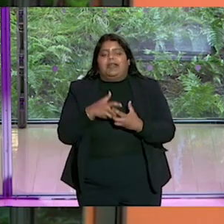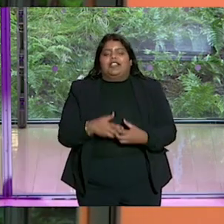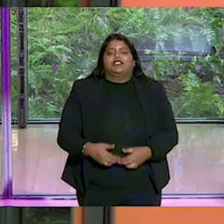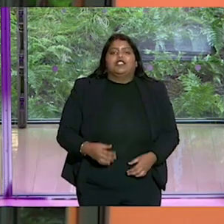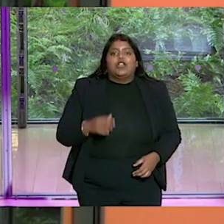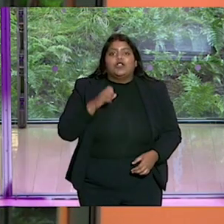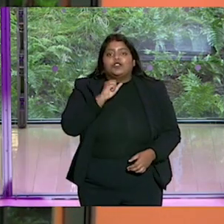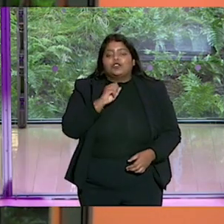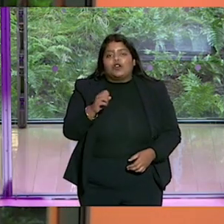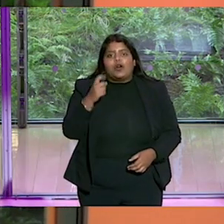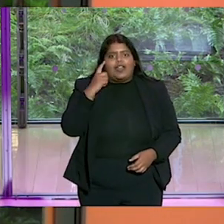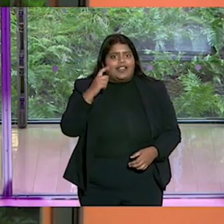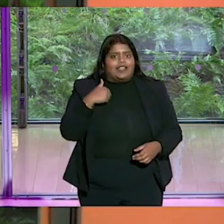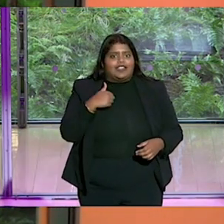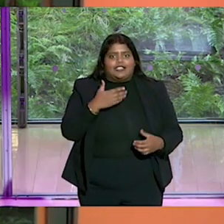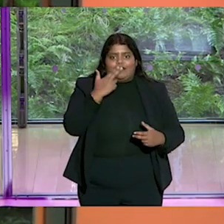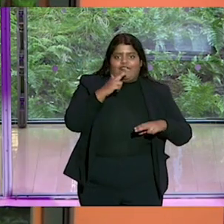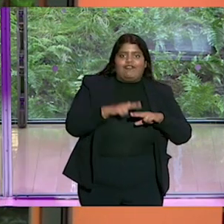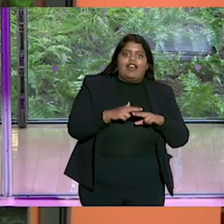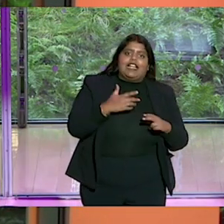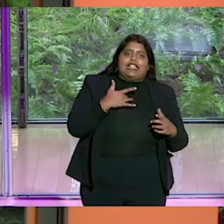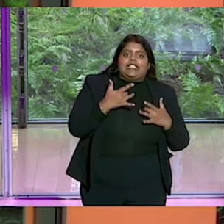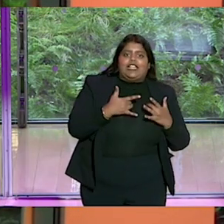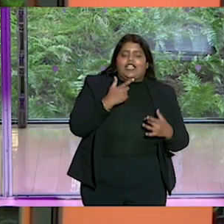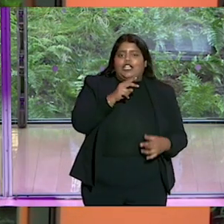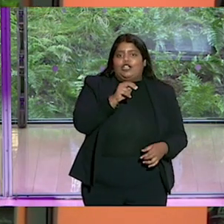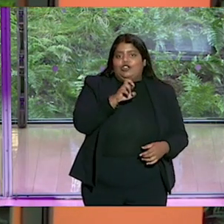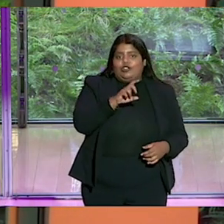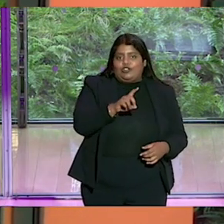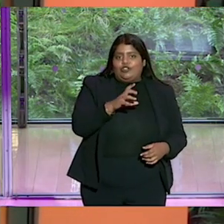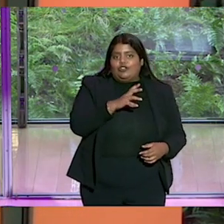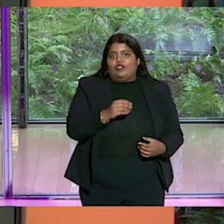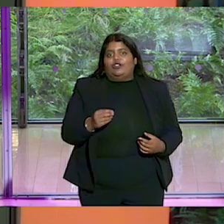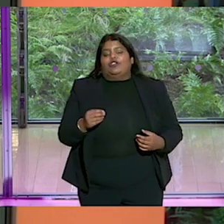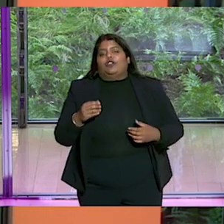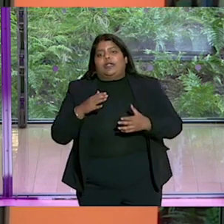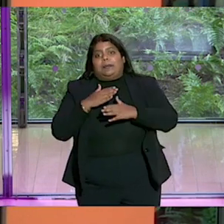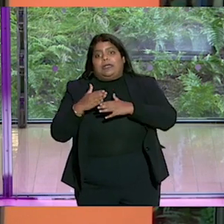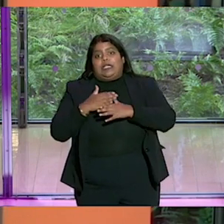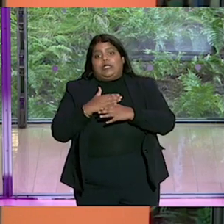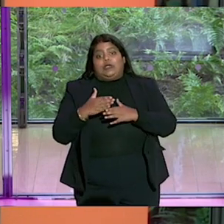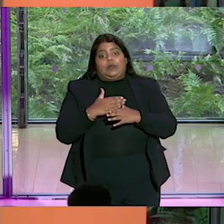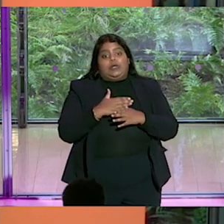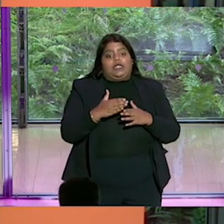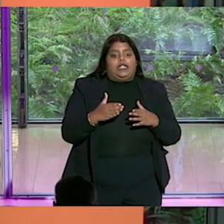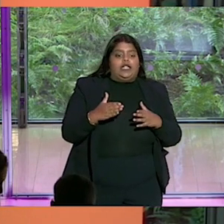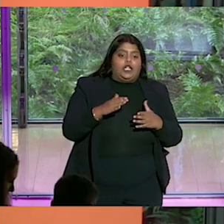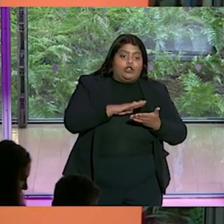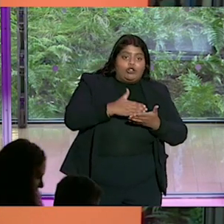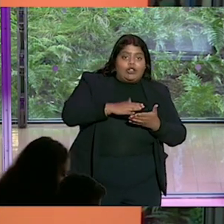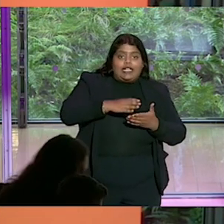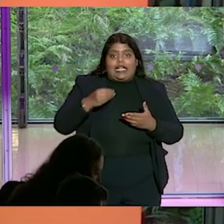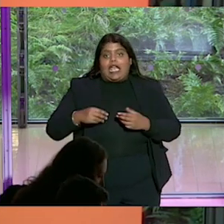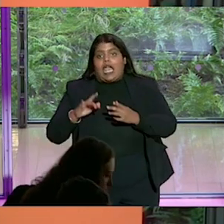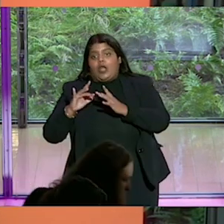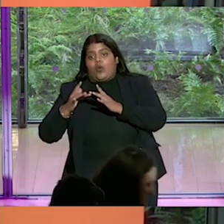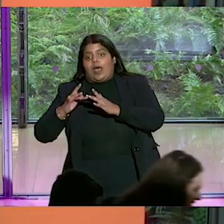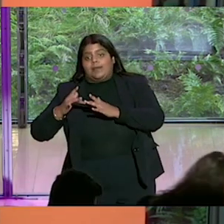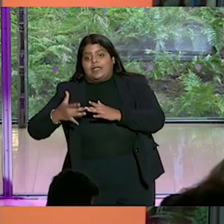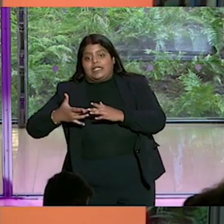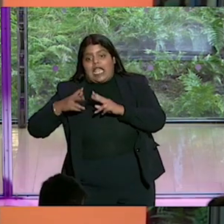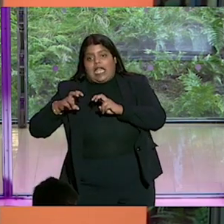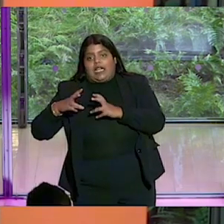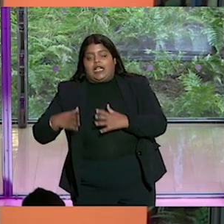fun parallel between cooking and website analytics. Both can be a little bit technical, both can